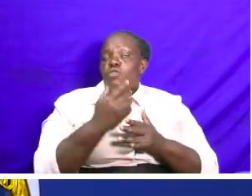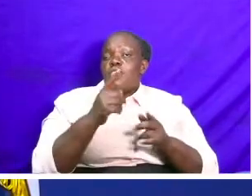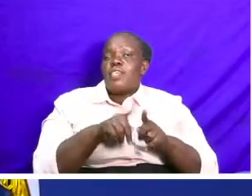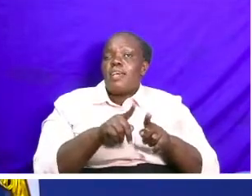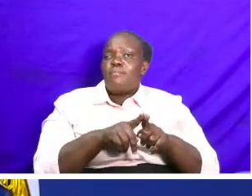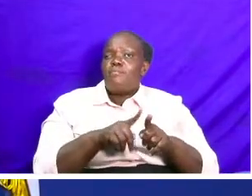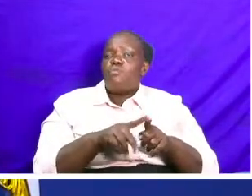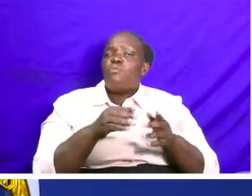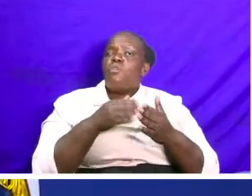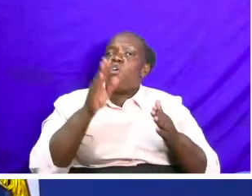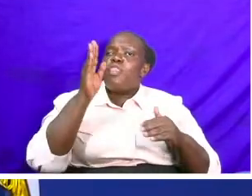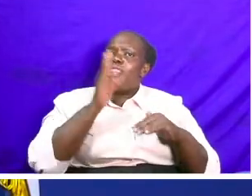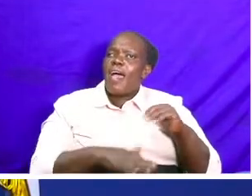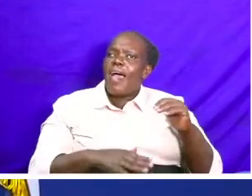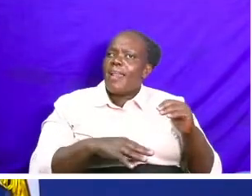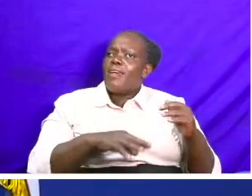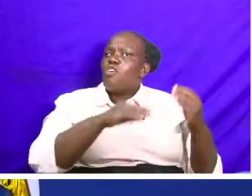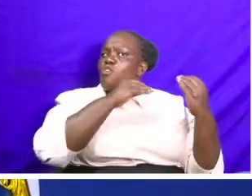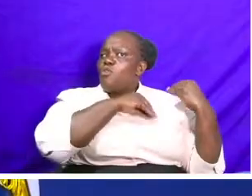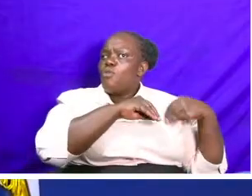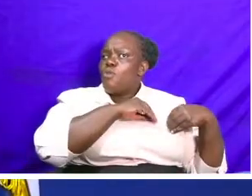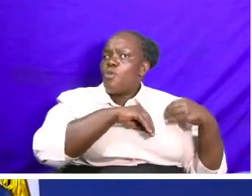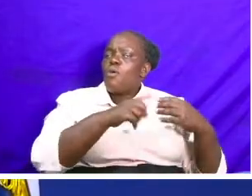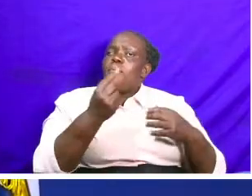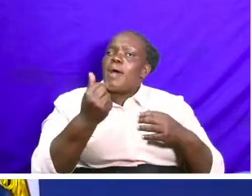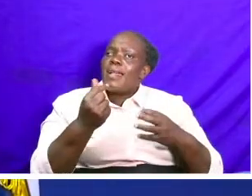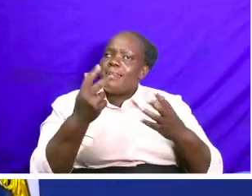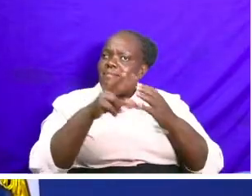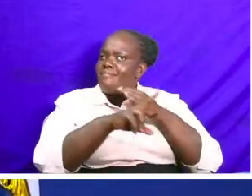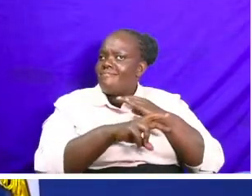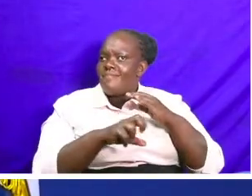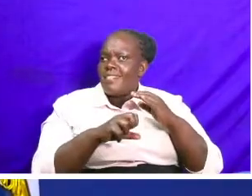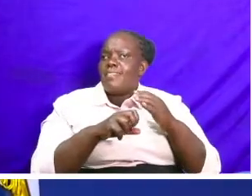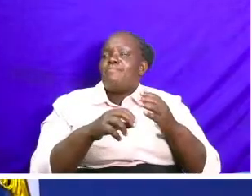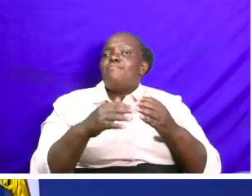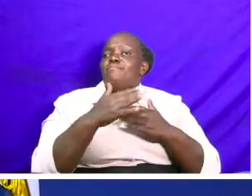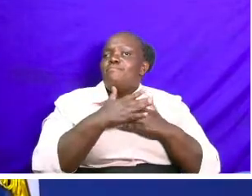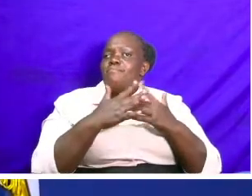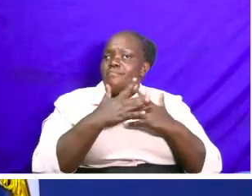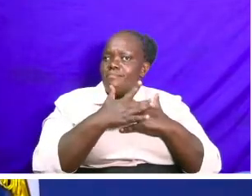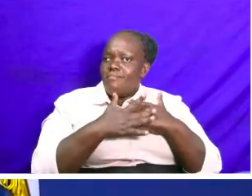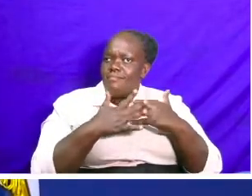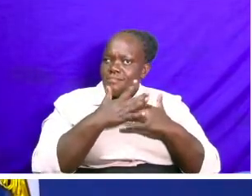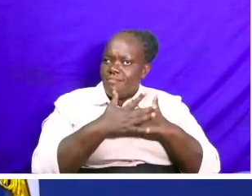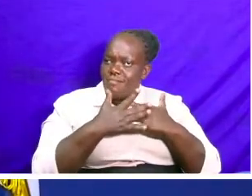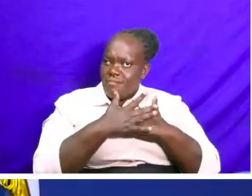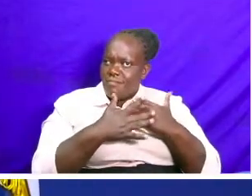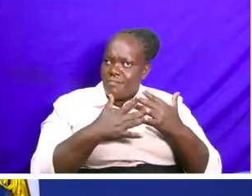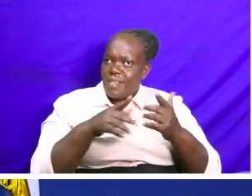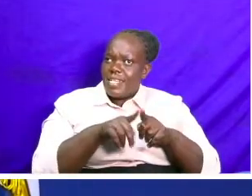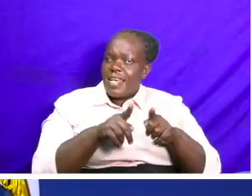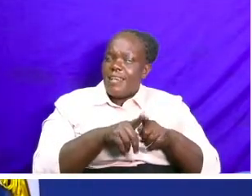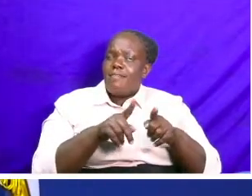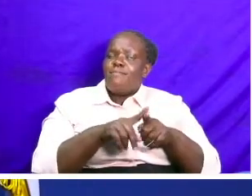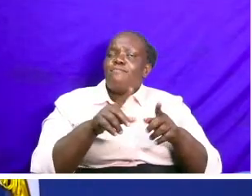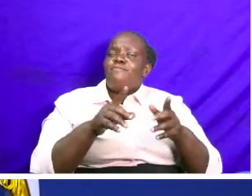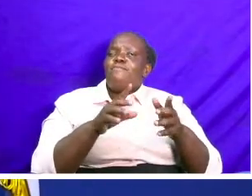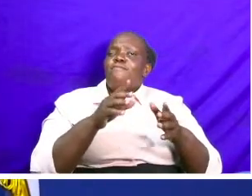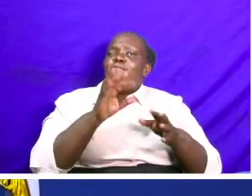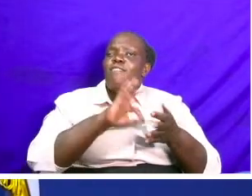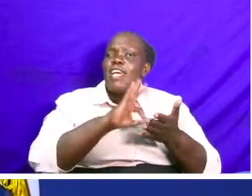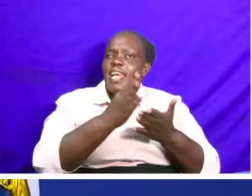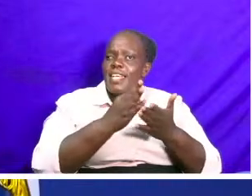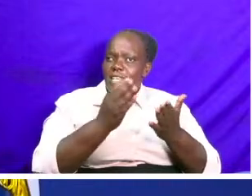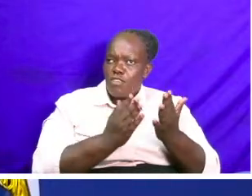complexity of modern corruption, including money laundering, cybercrime, trafficking, fraud, and illicit financial flows